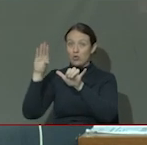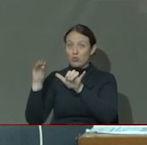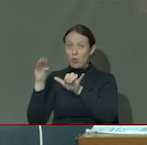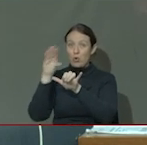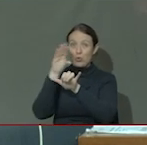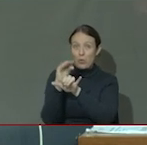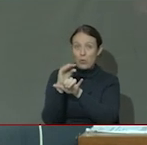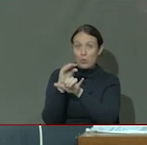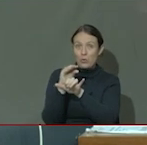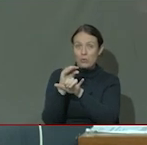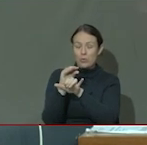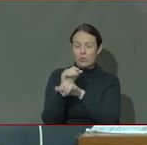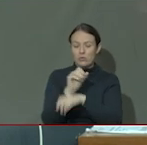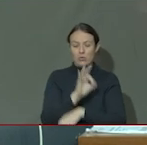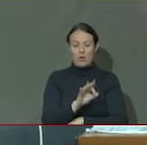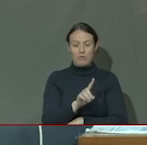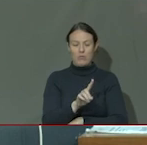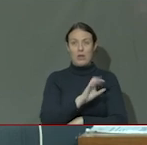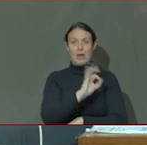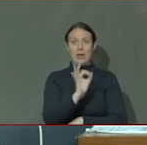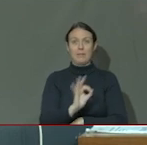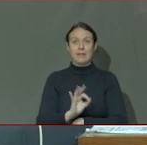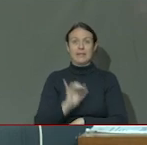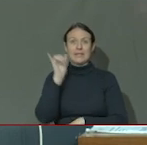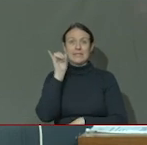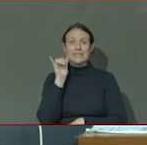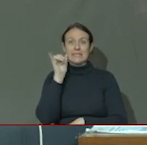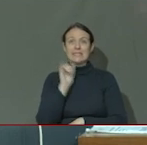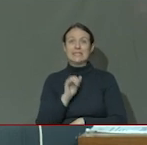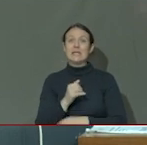percentage of the F1 are yellow?